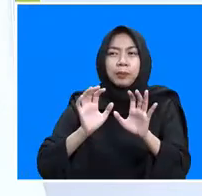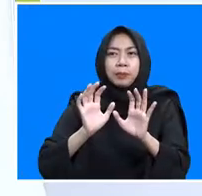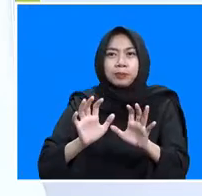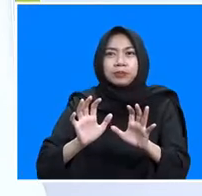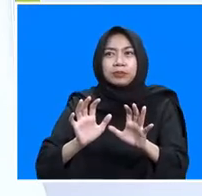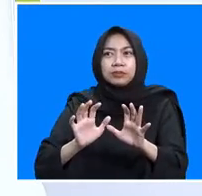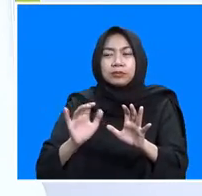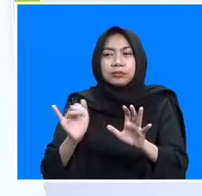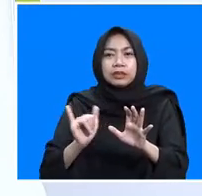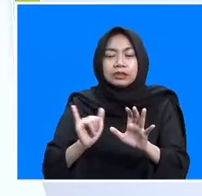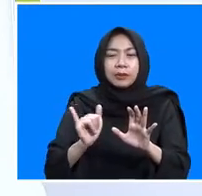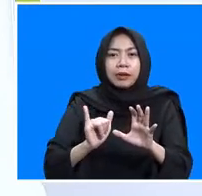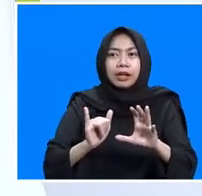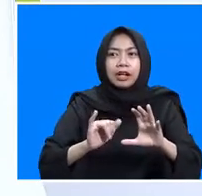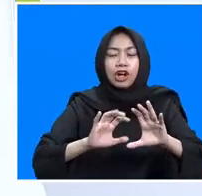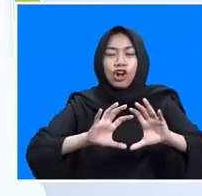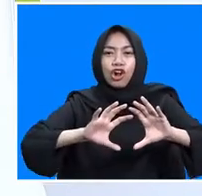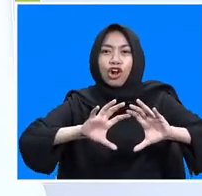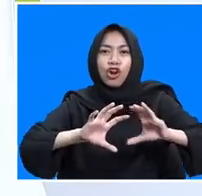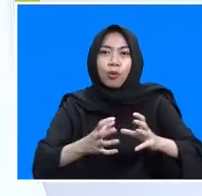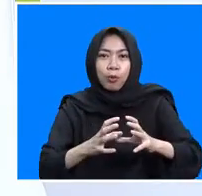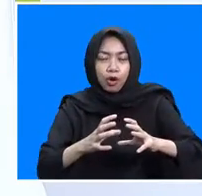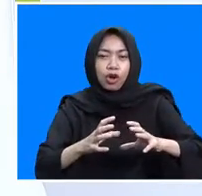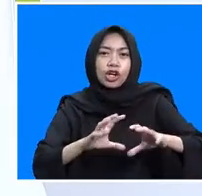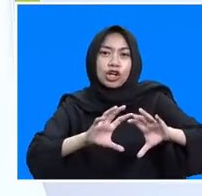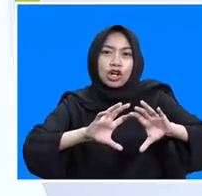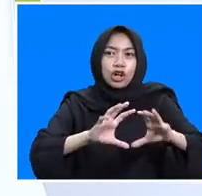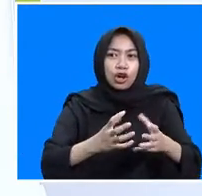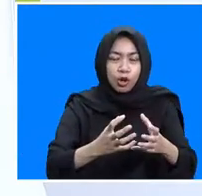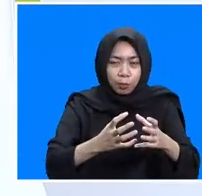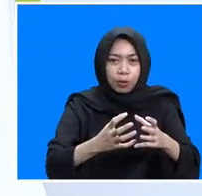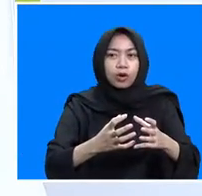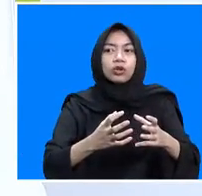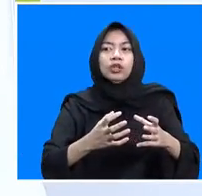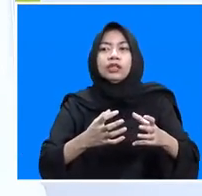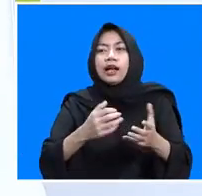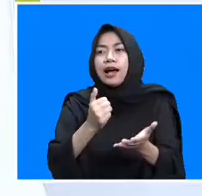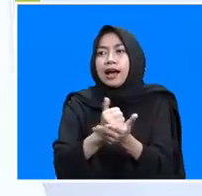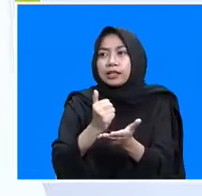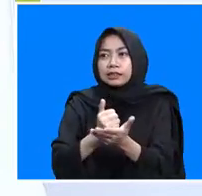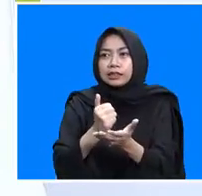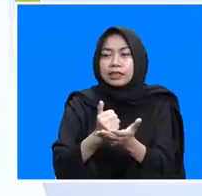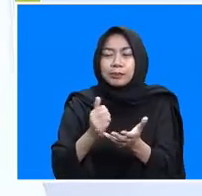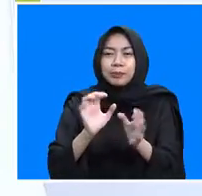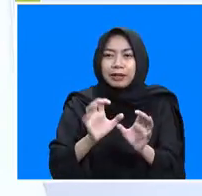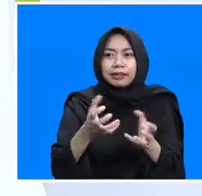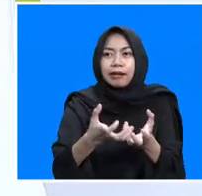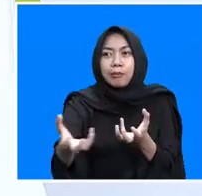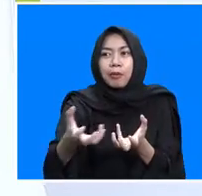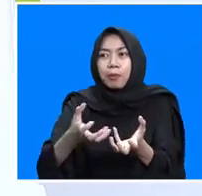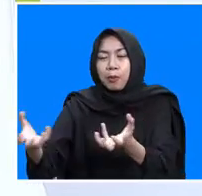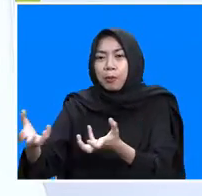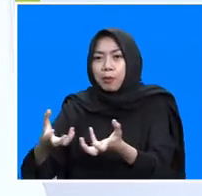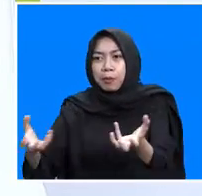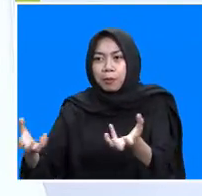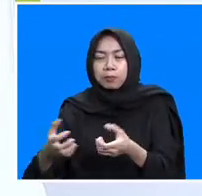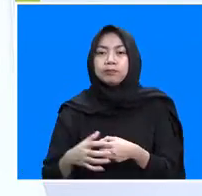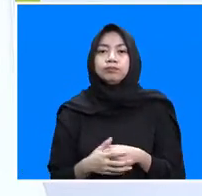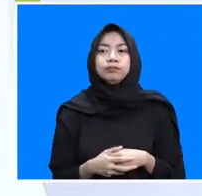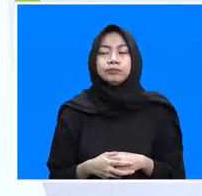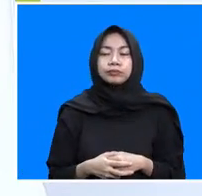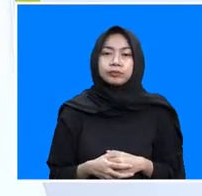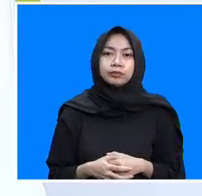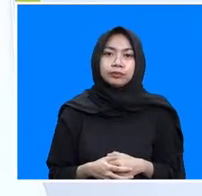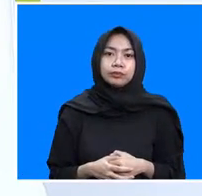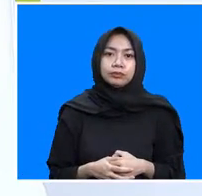of Indigenous Australians. Mm. So building that infrastructure, building those capital is a very important part of the piece. Mm-hmm.